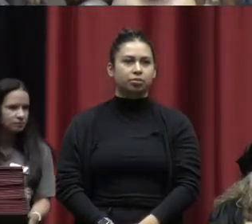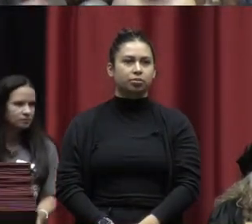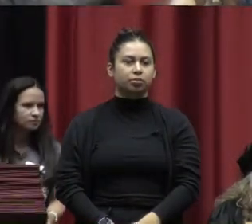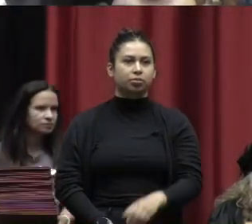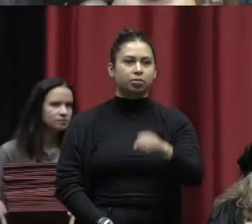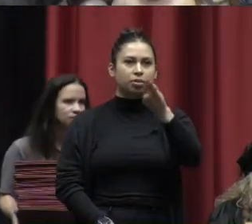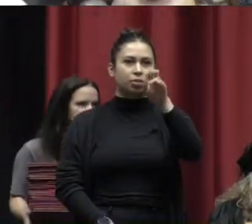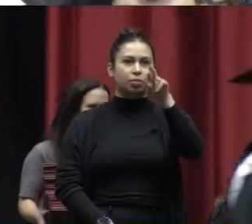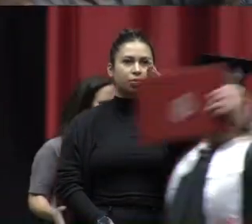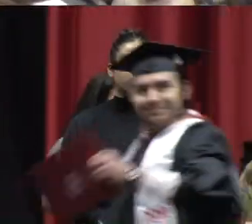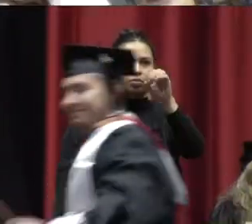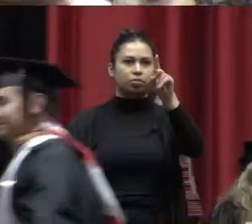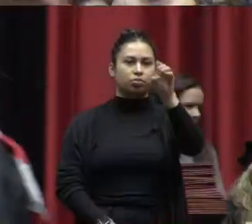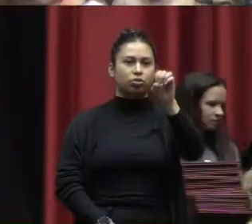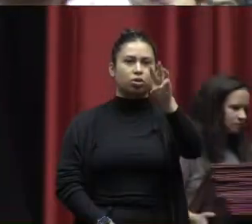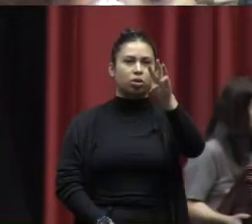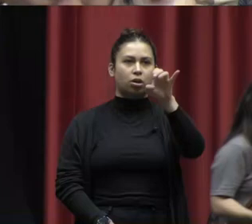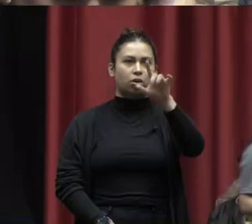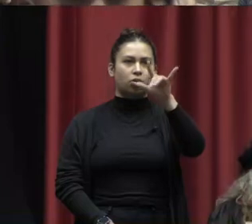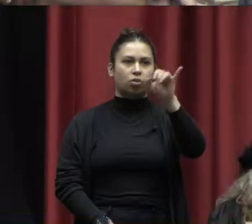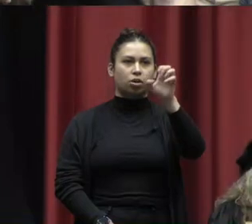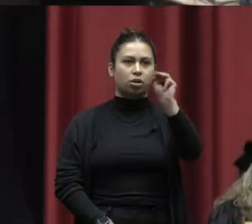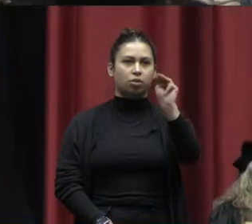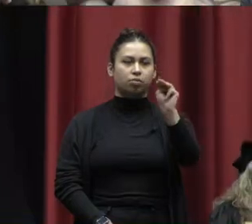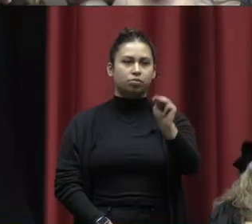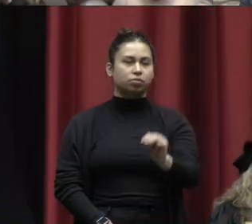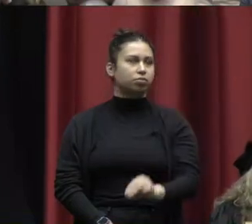Brooke Williams.